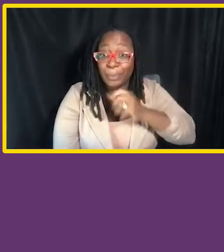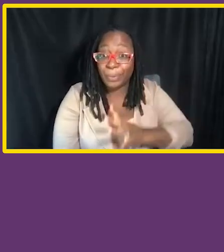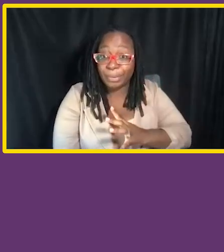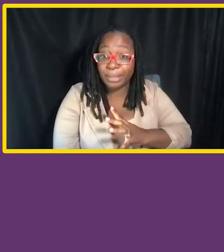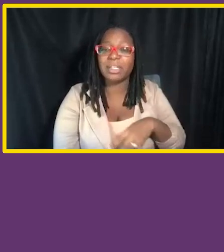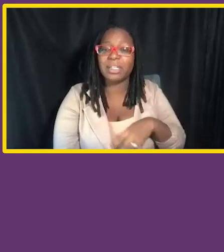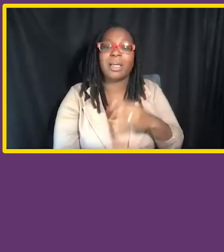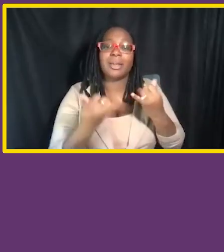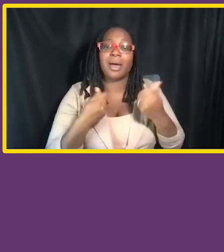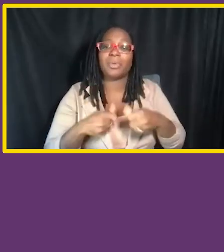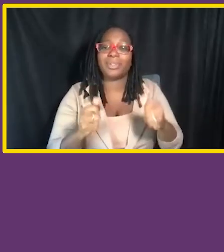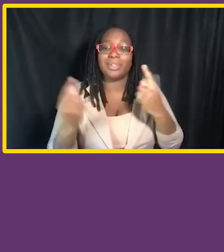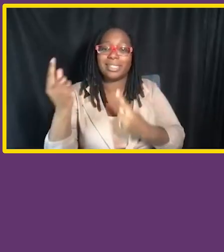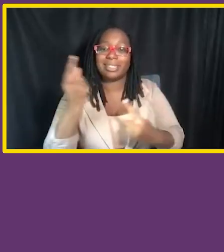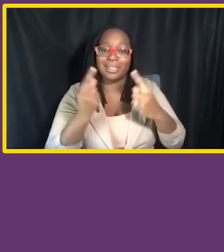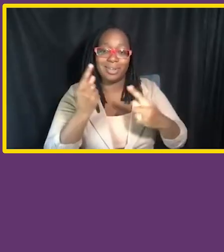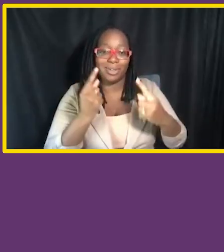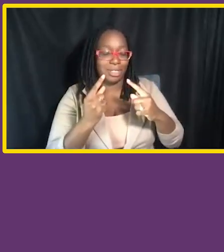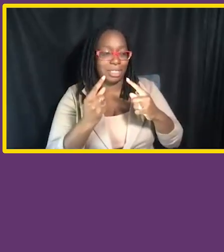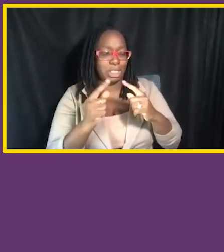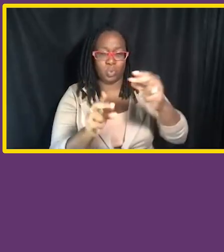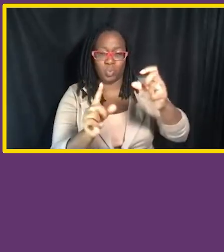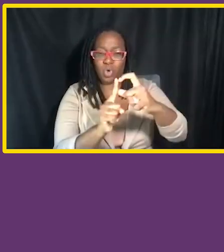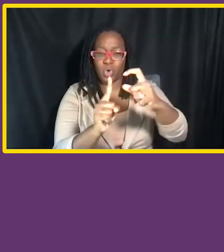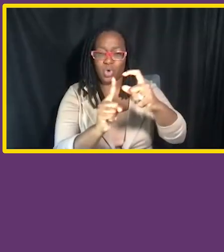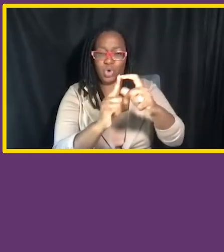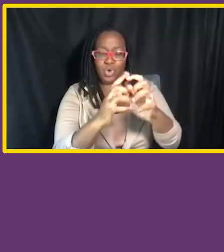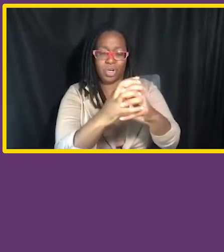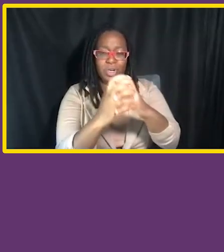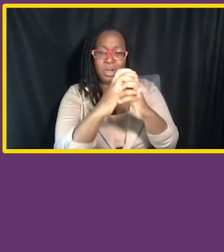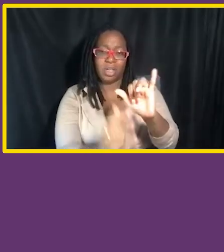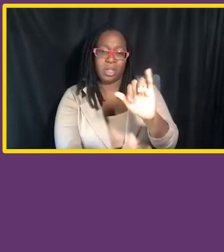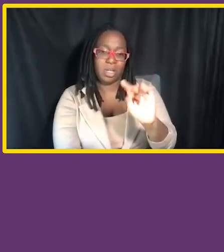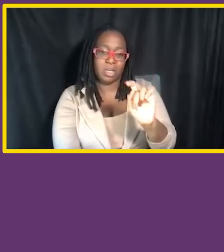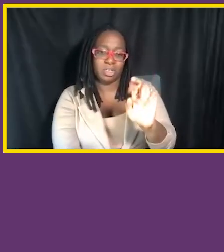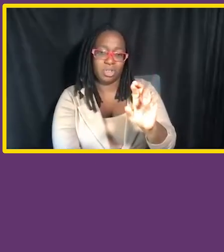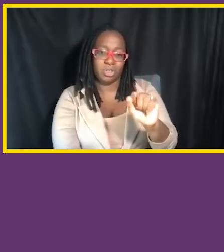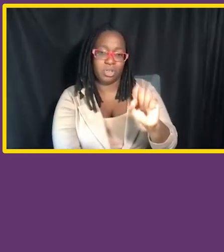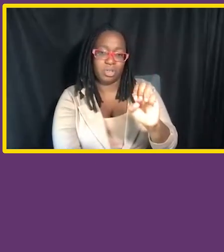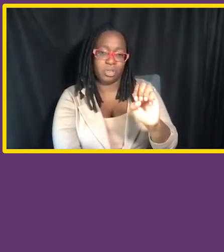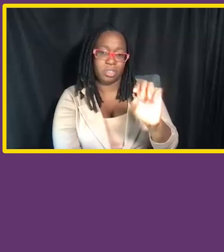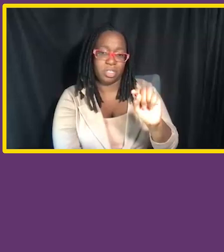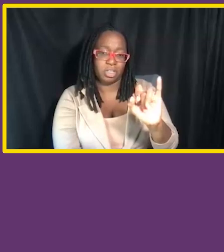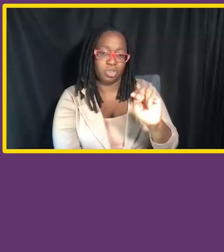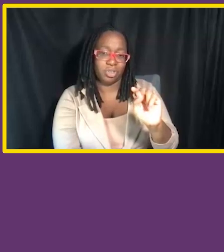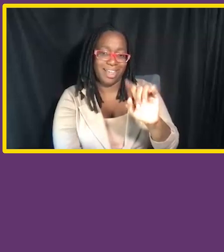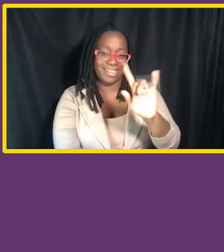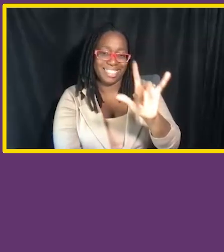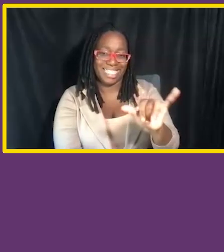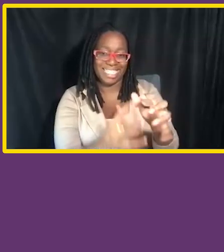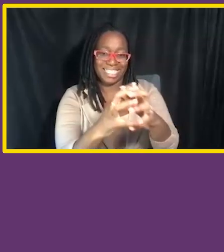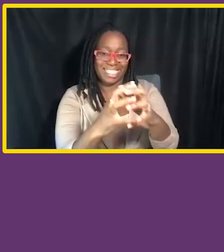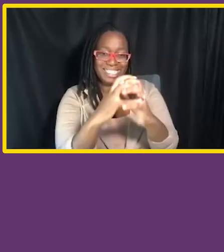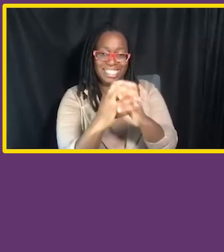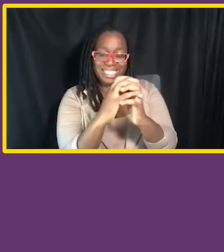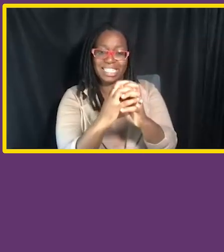term intersectionality and the ways that these identities overlap with one another, it's the gift that just